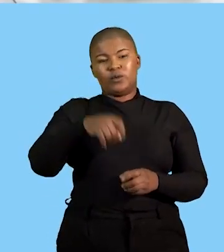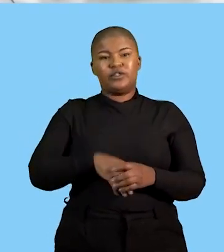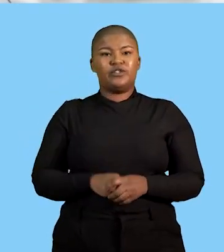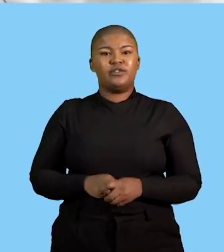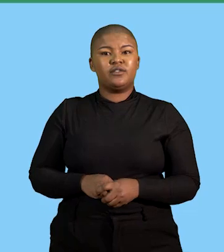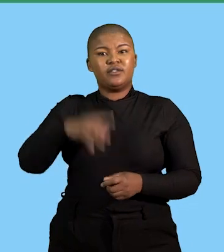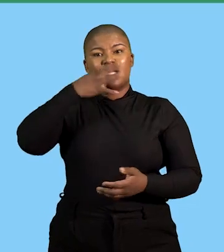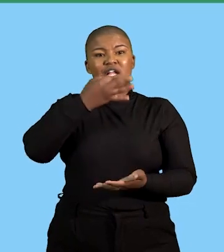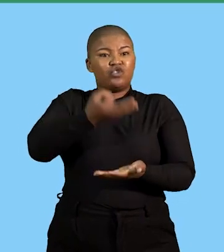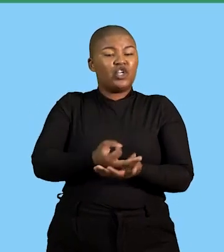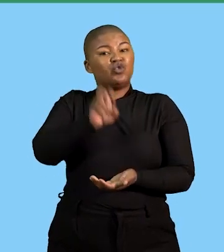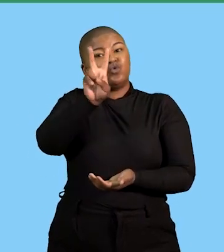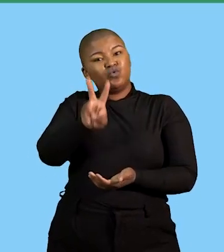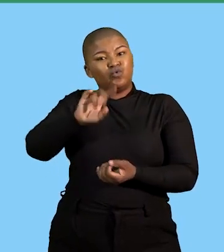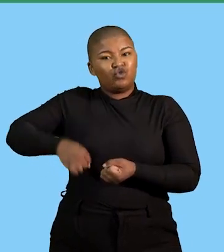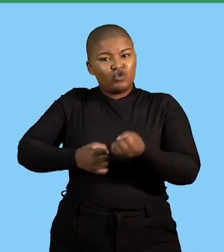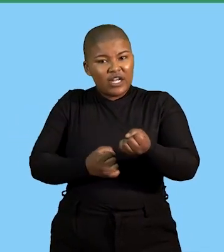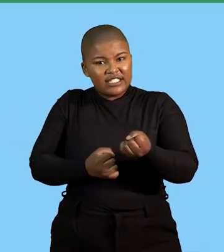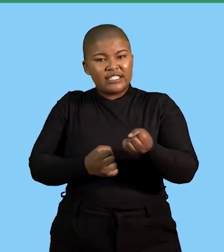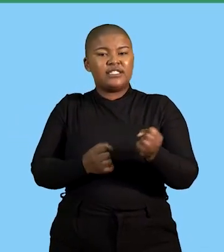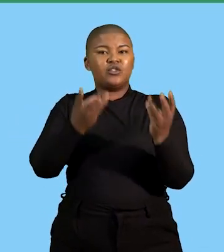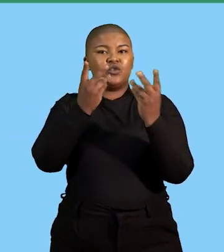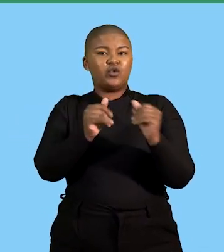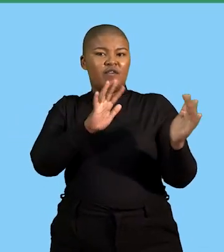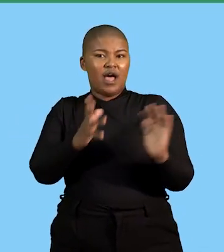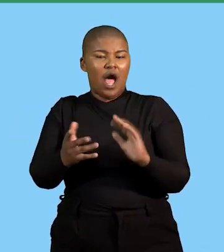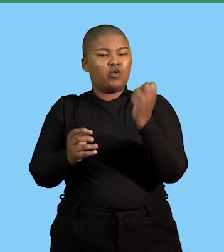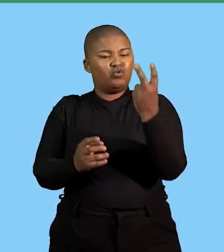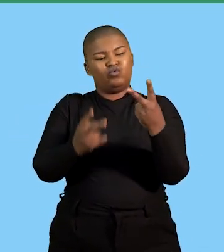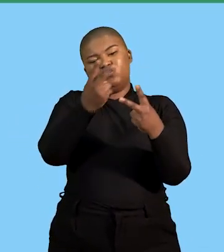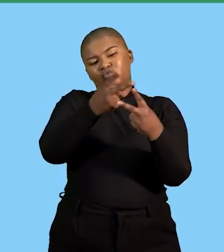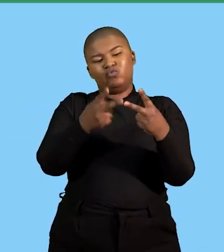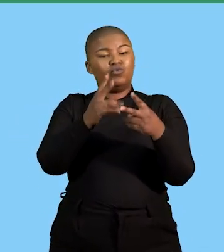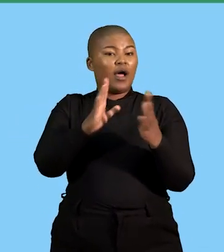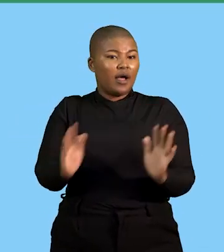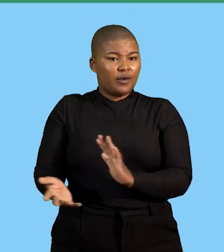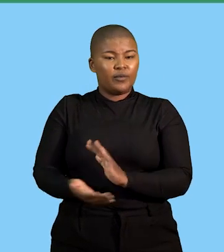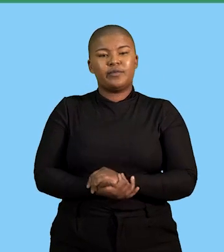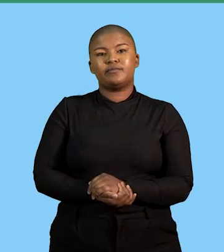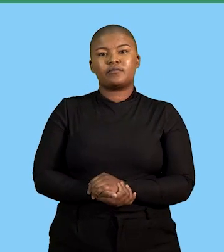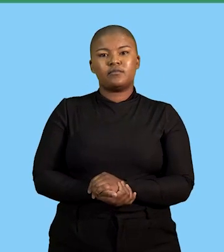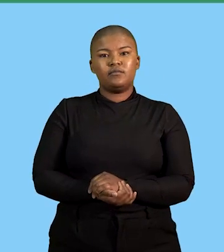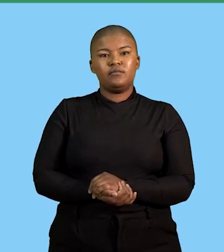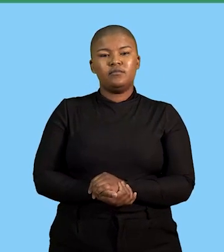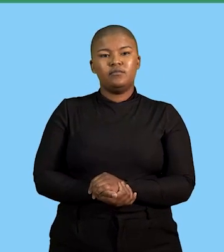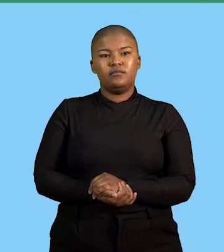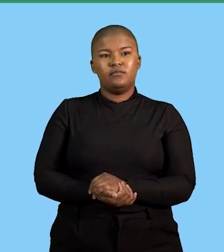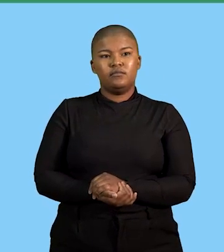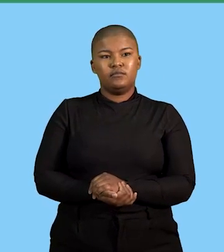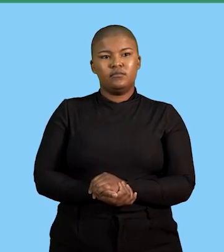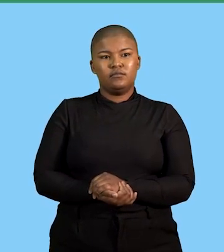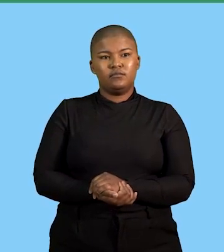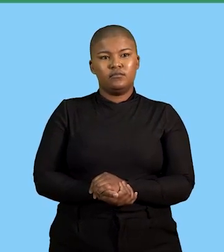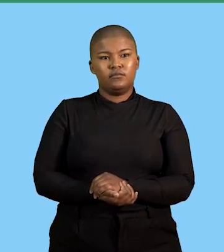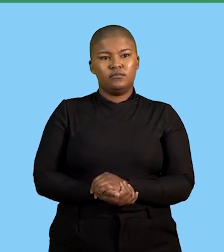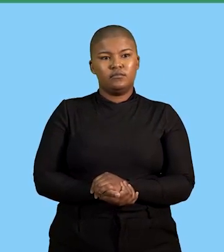to recommend two strategies to deal with each type of difficult personality